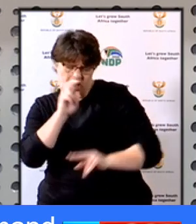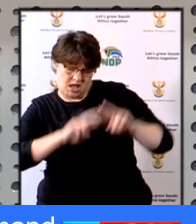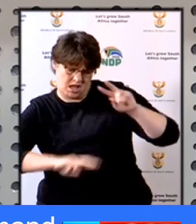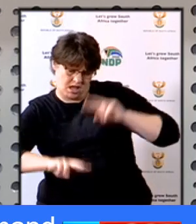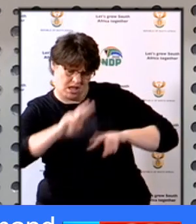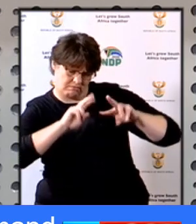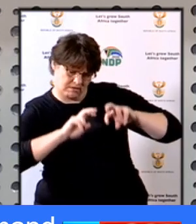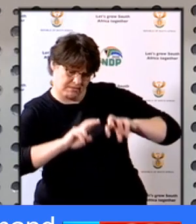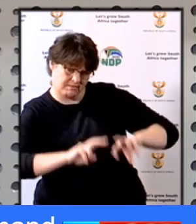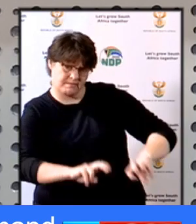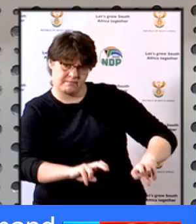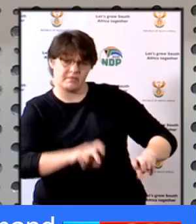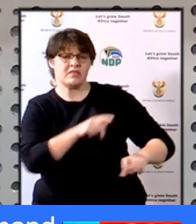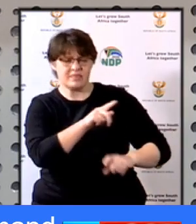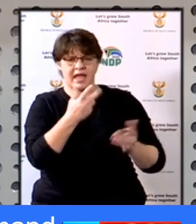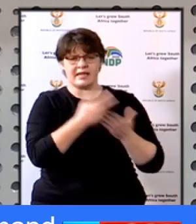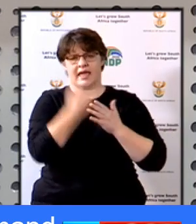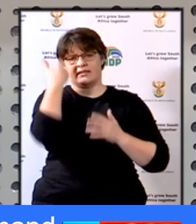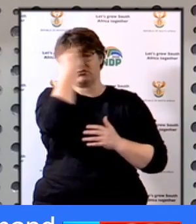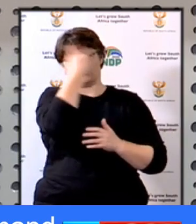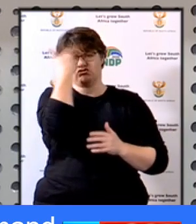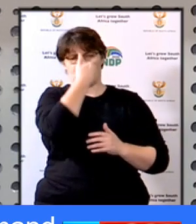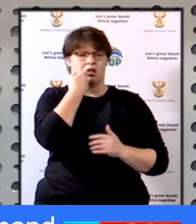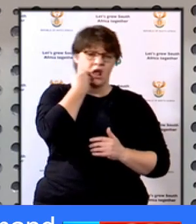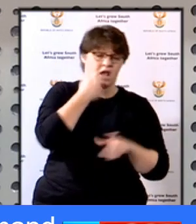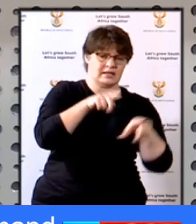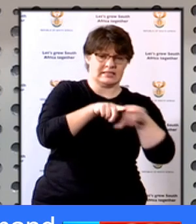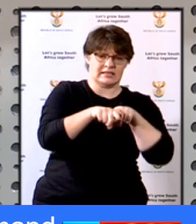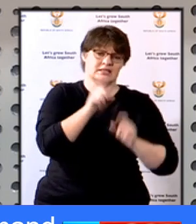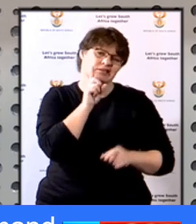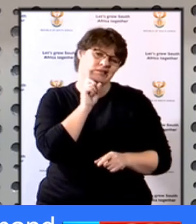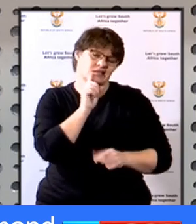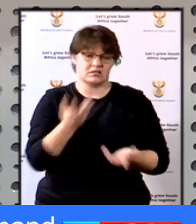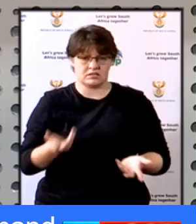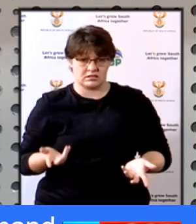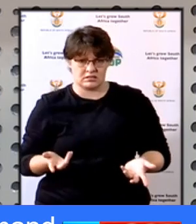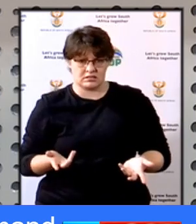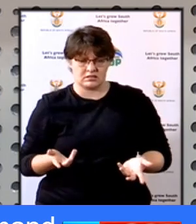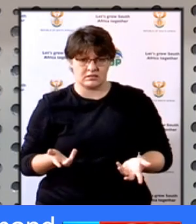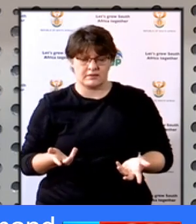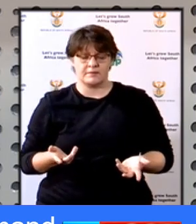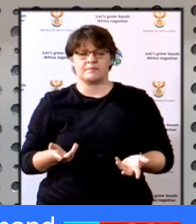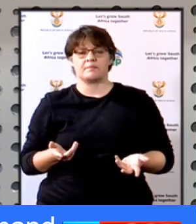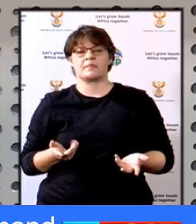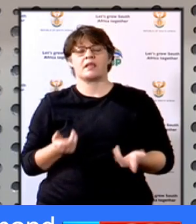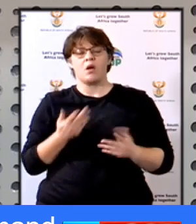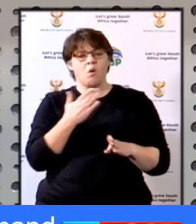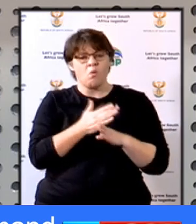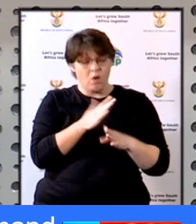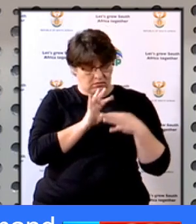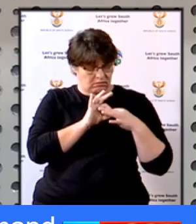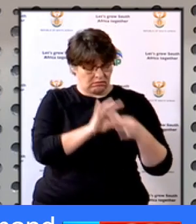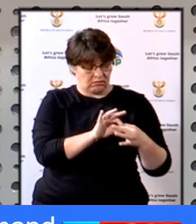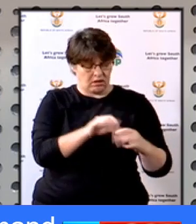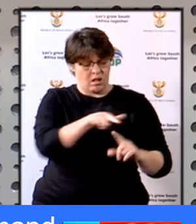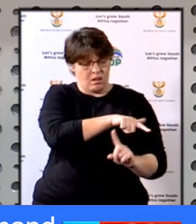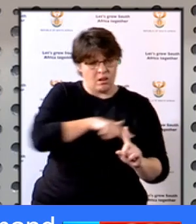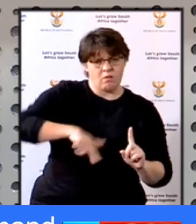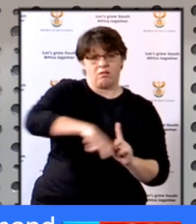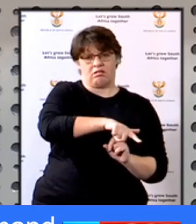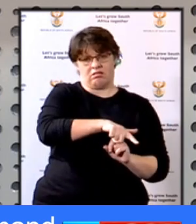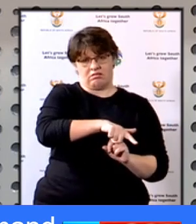healthcare workers who can do screening in an area, working more closely with local authorities in the